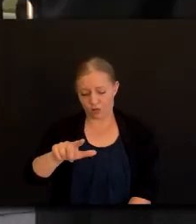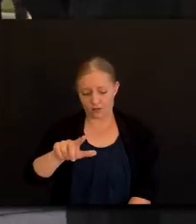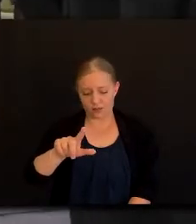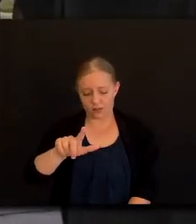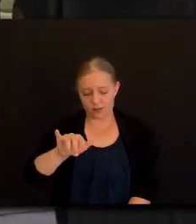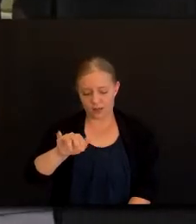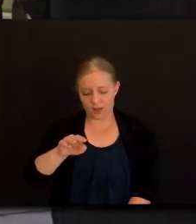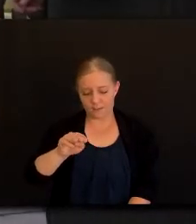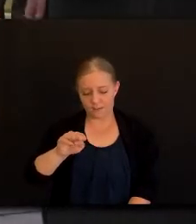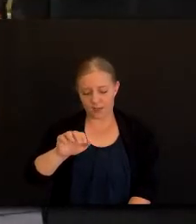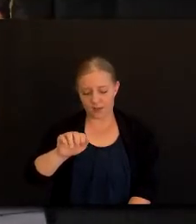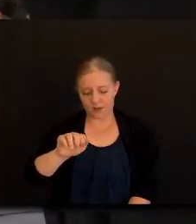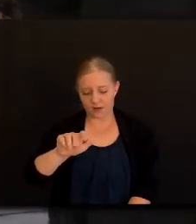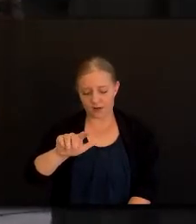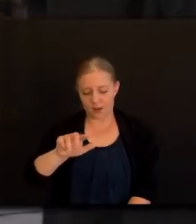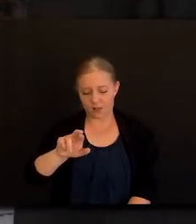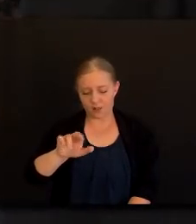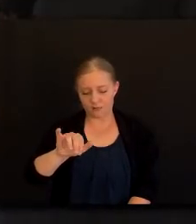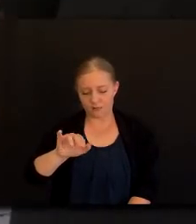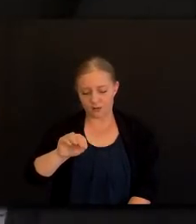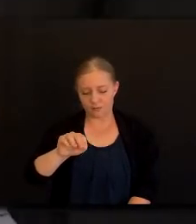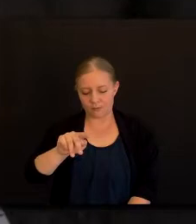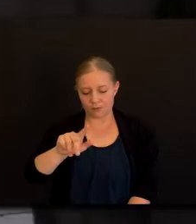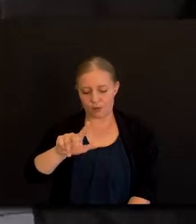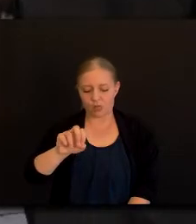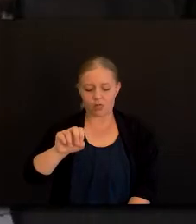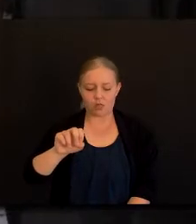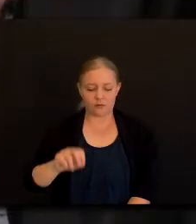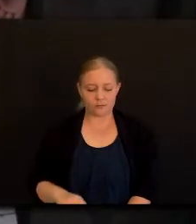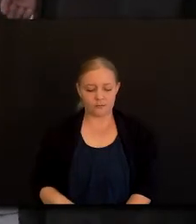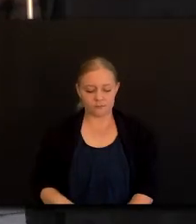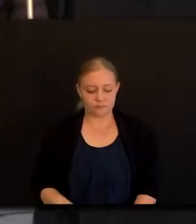Liam August Dalrymple.